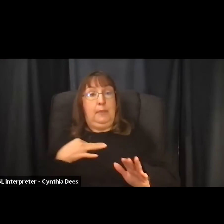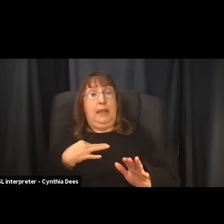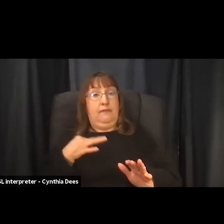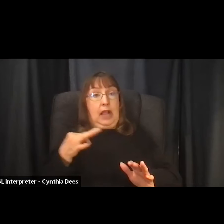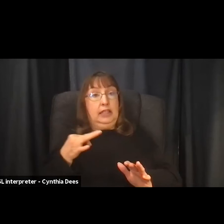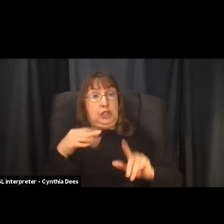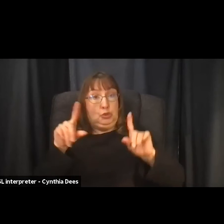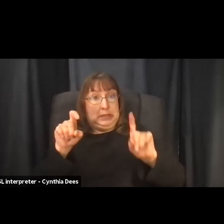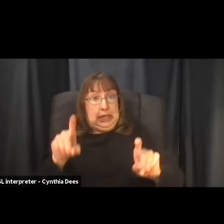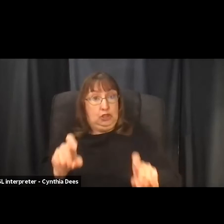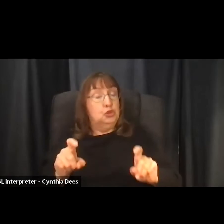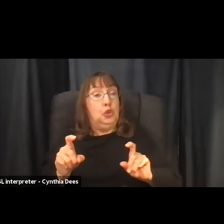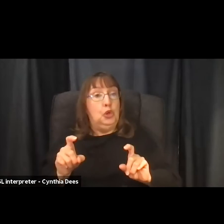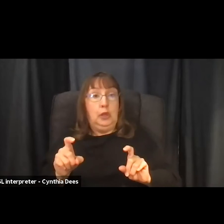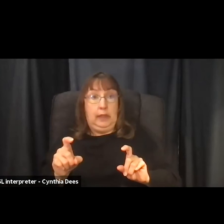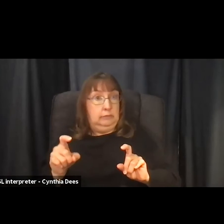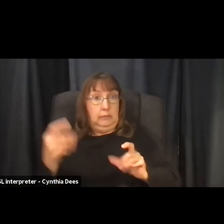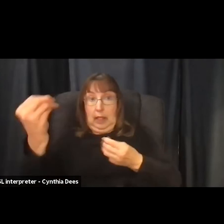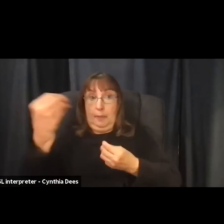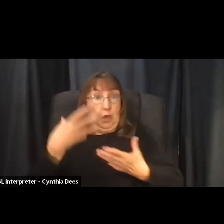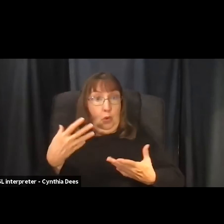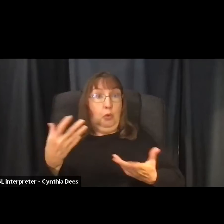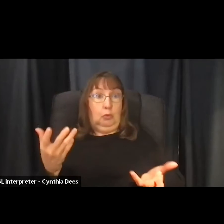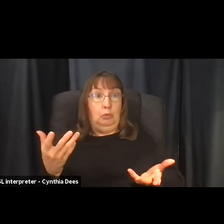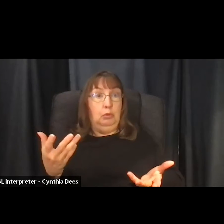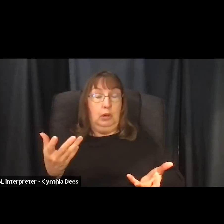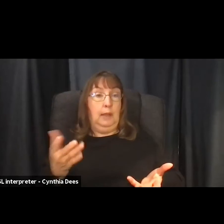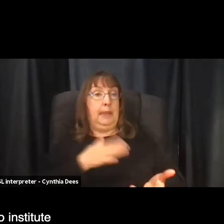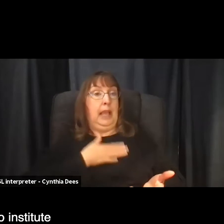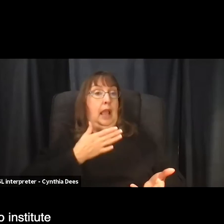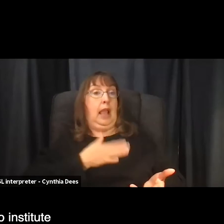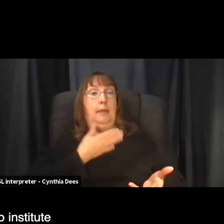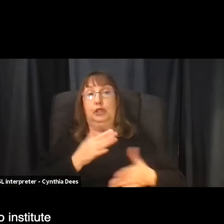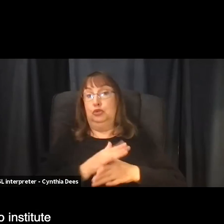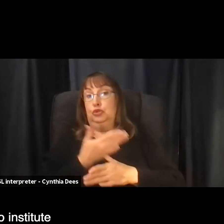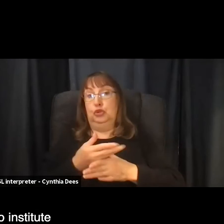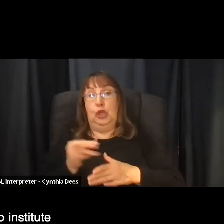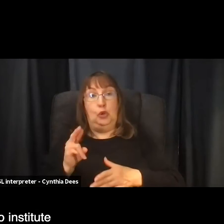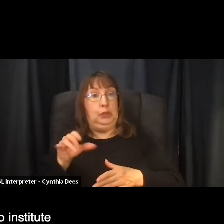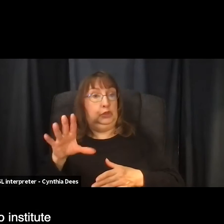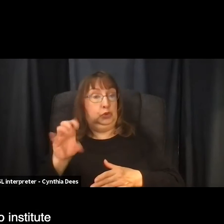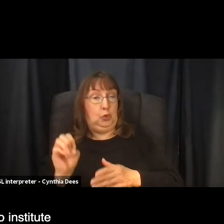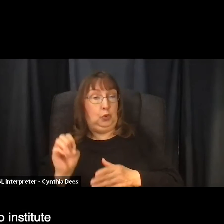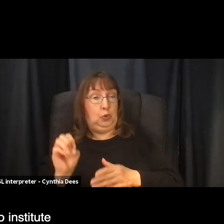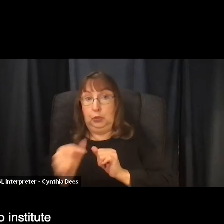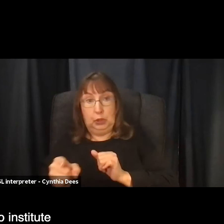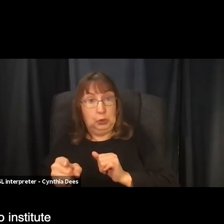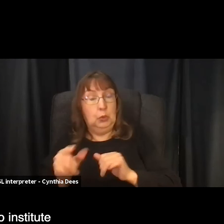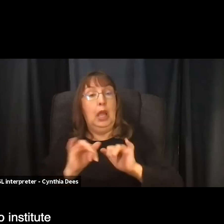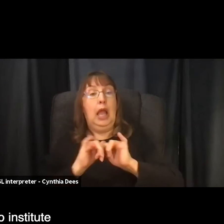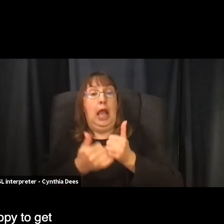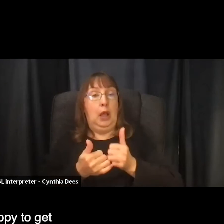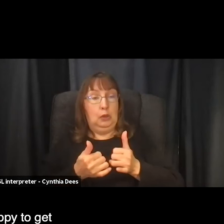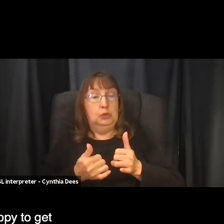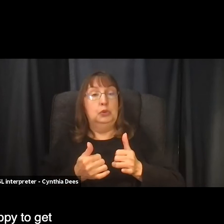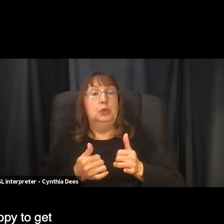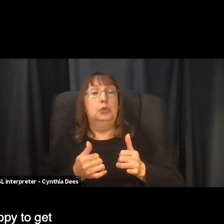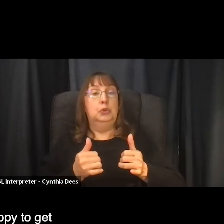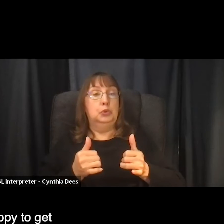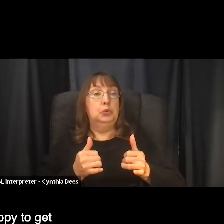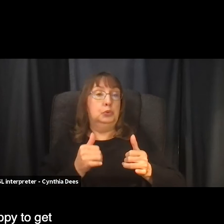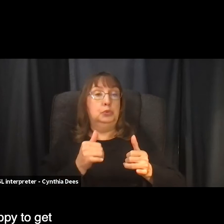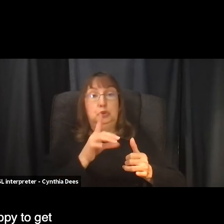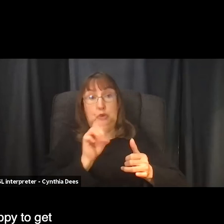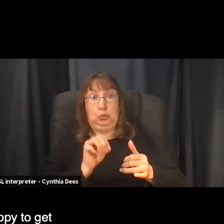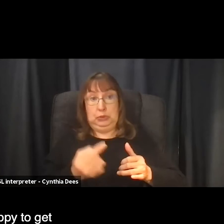touch. I'd be happy to share resources about how to institute something like this, and also happy